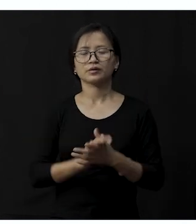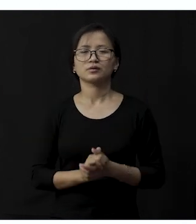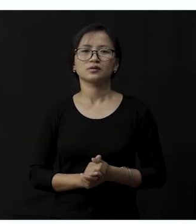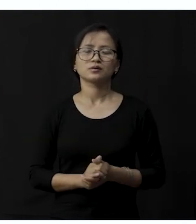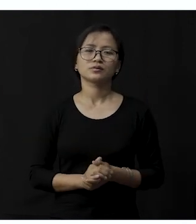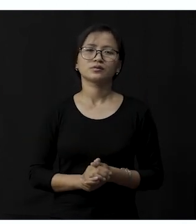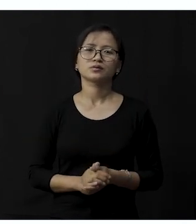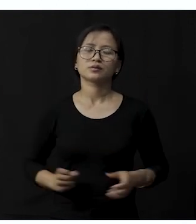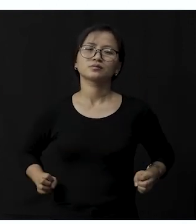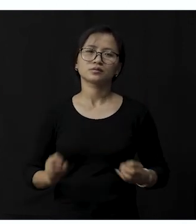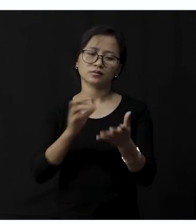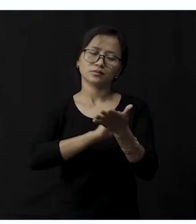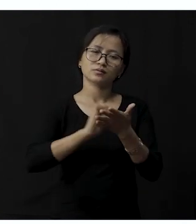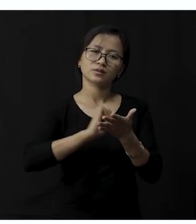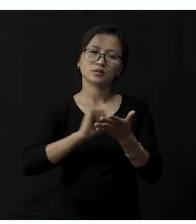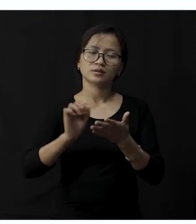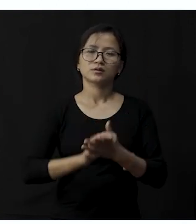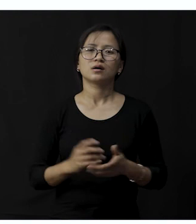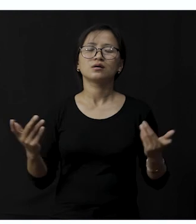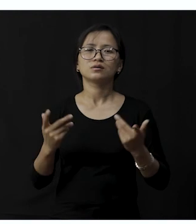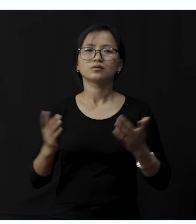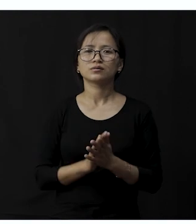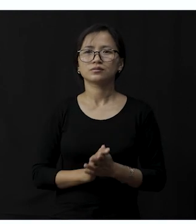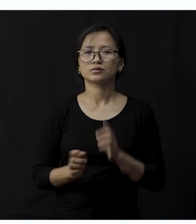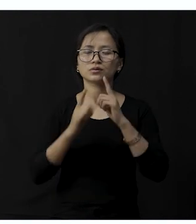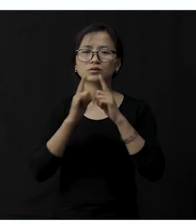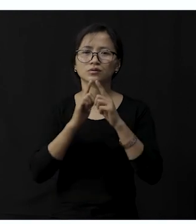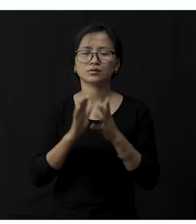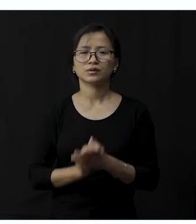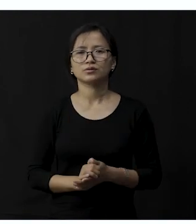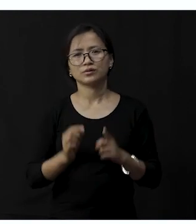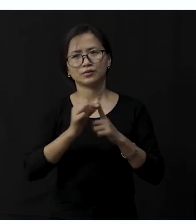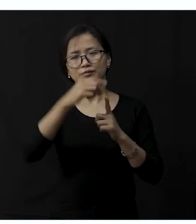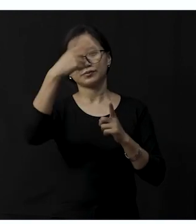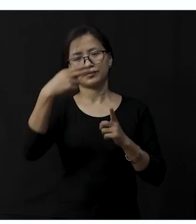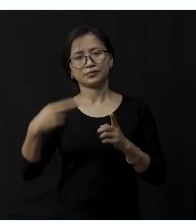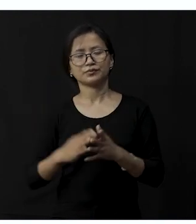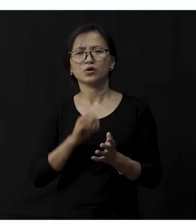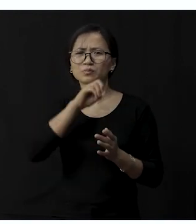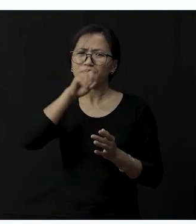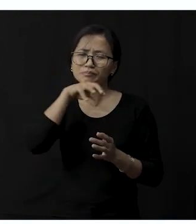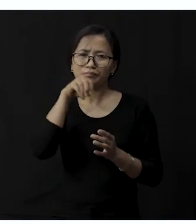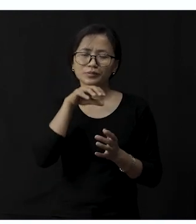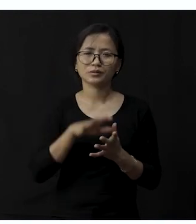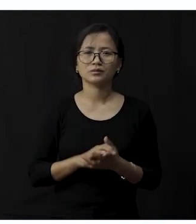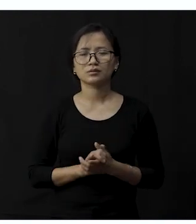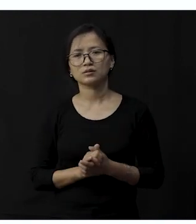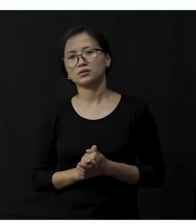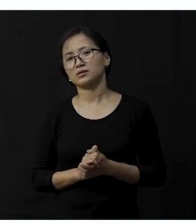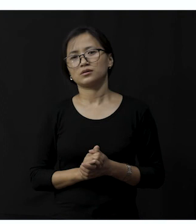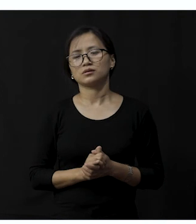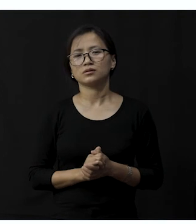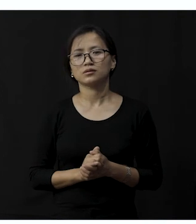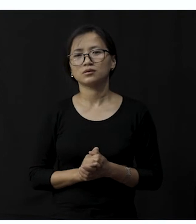and cut it out and start writing how will you describe your pig. So a pig can be, I